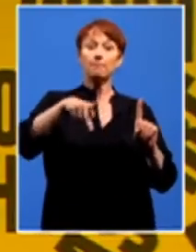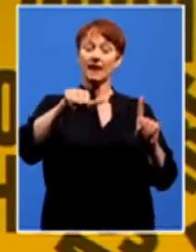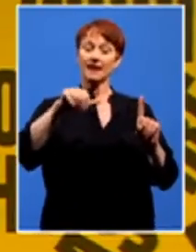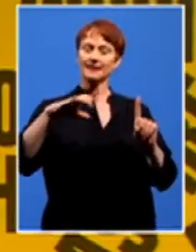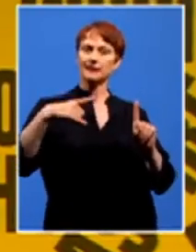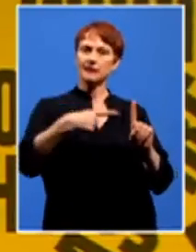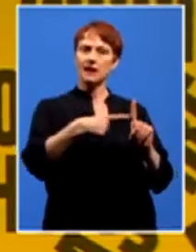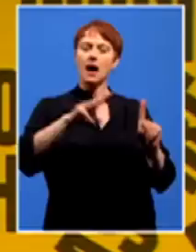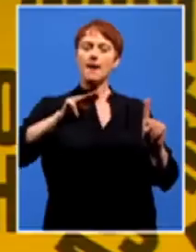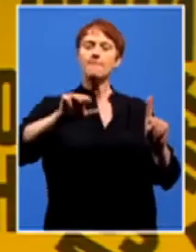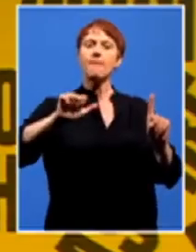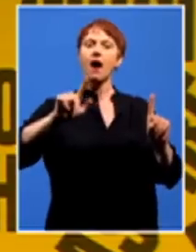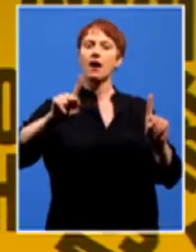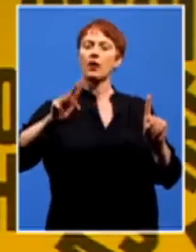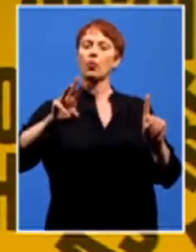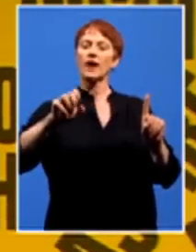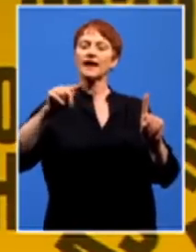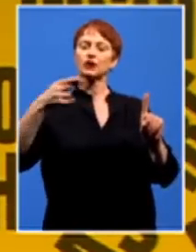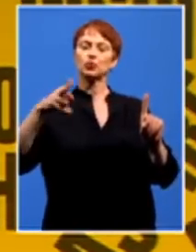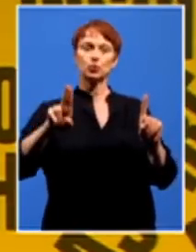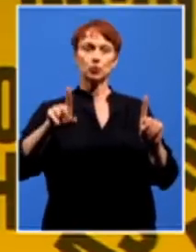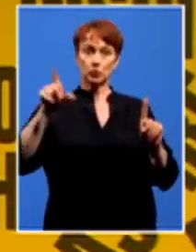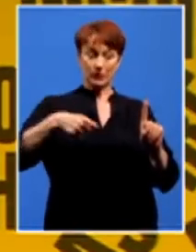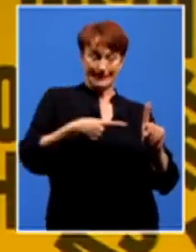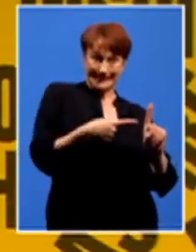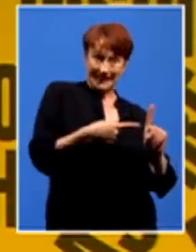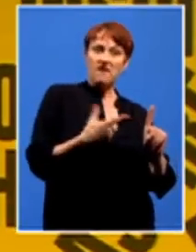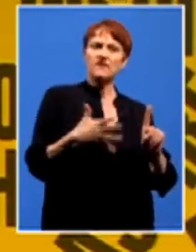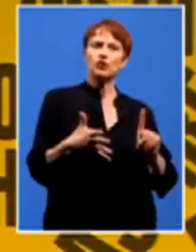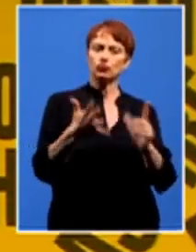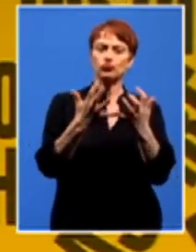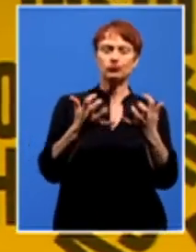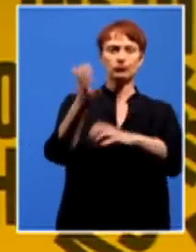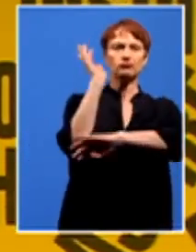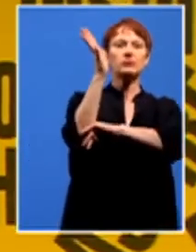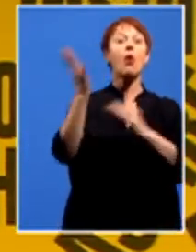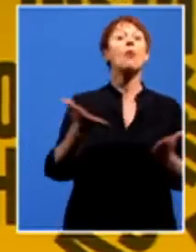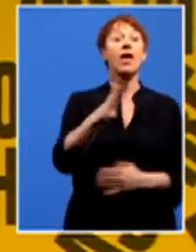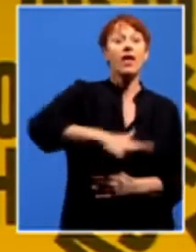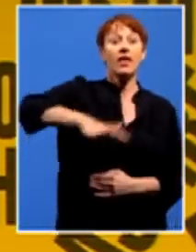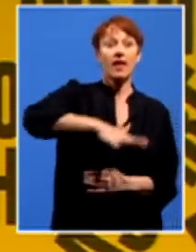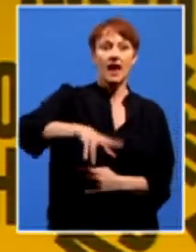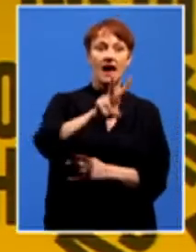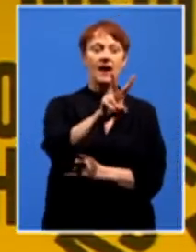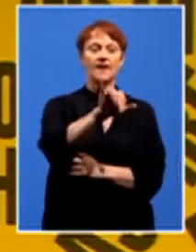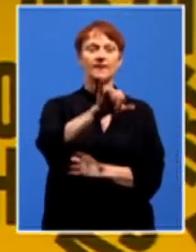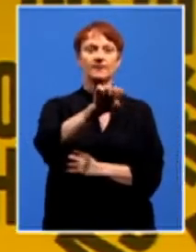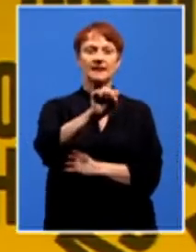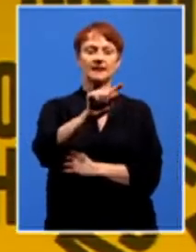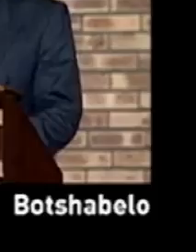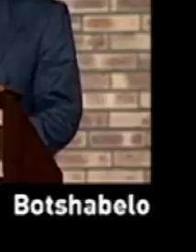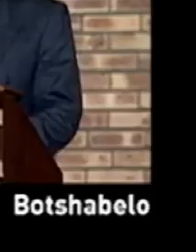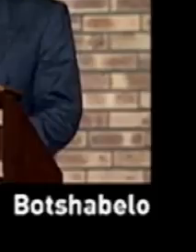He addressed supporters at a graduation ceremony at what was then called the Vista University in Botshabelo.